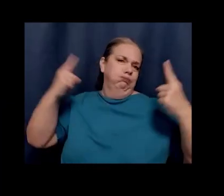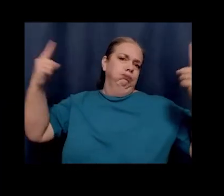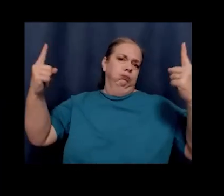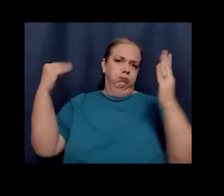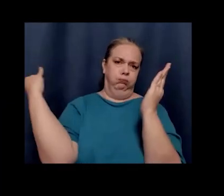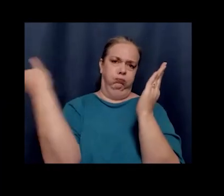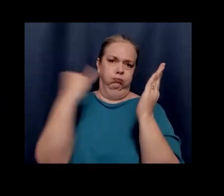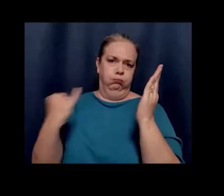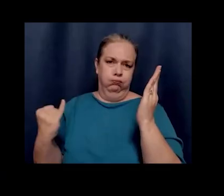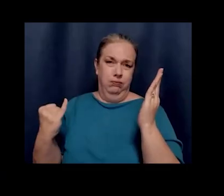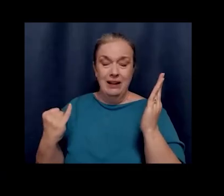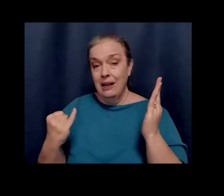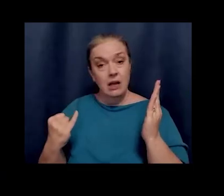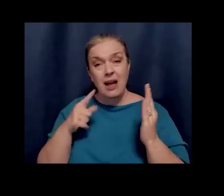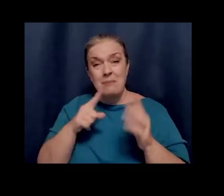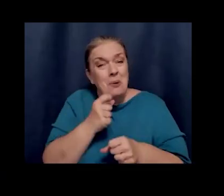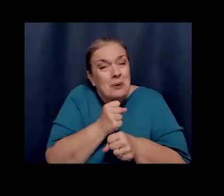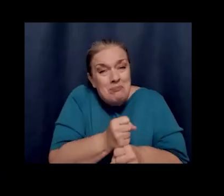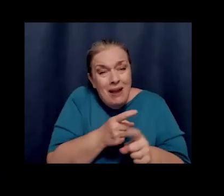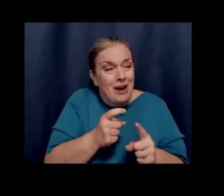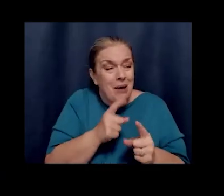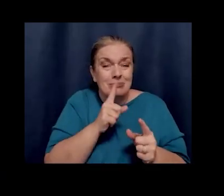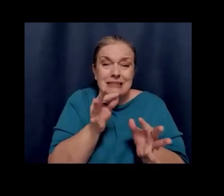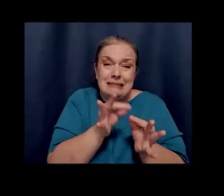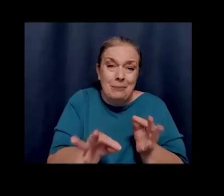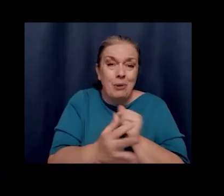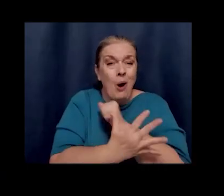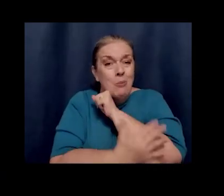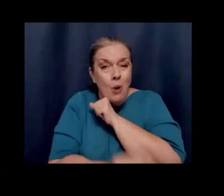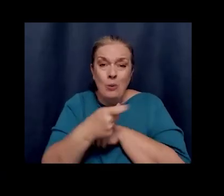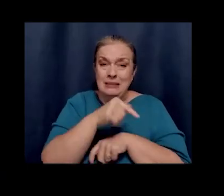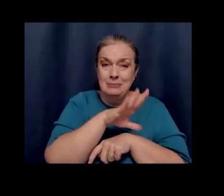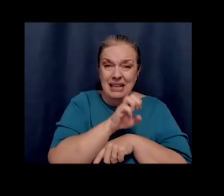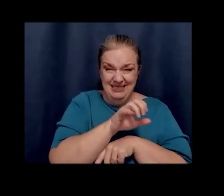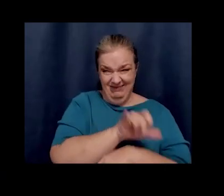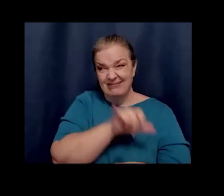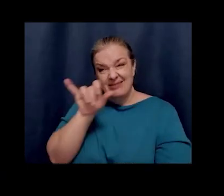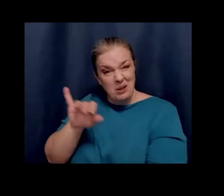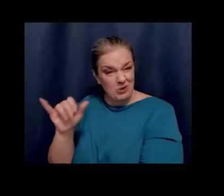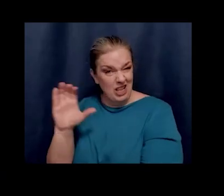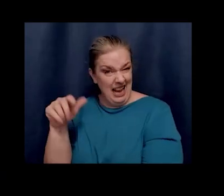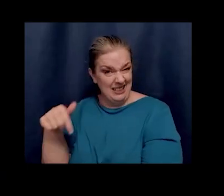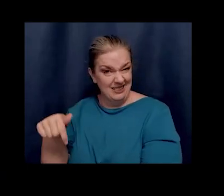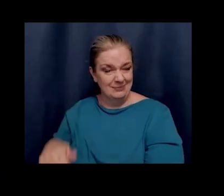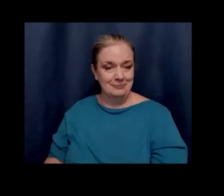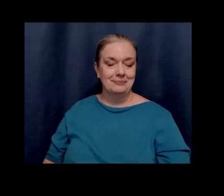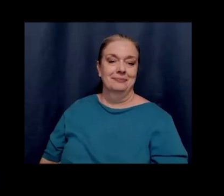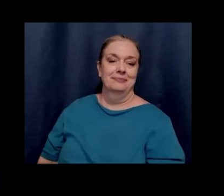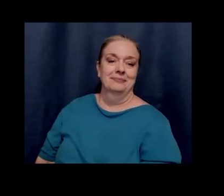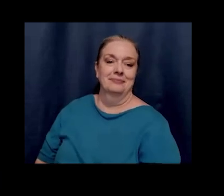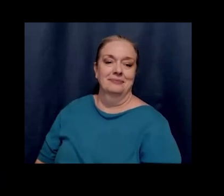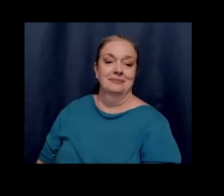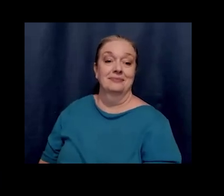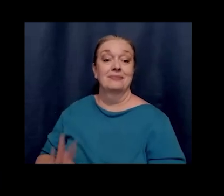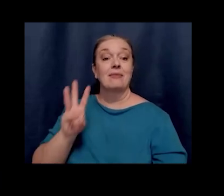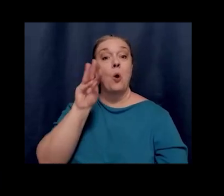were created in these humble spaces, just like at James Castle. Another aspect of his wry sense